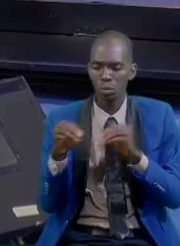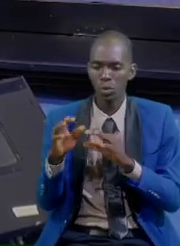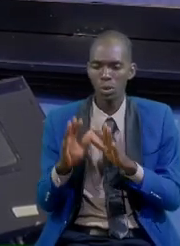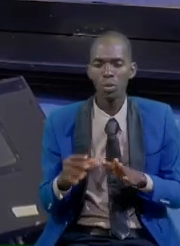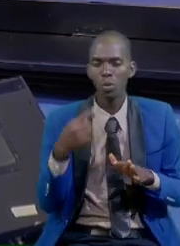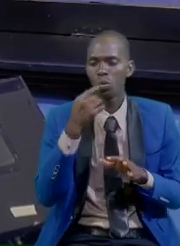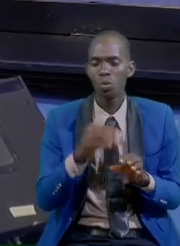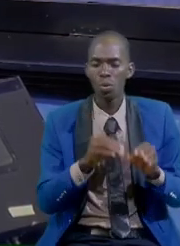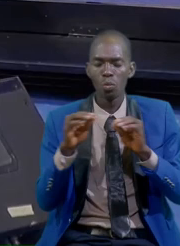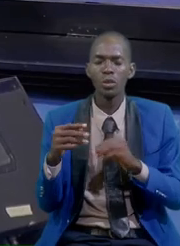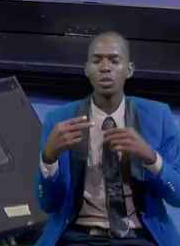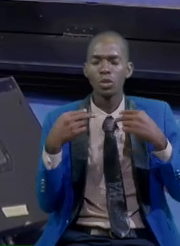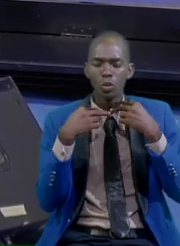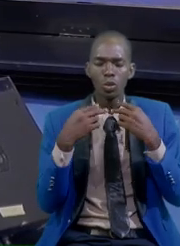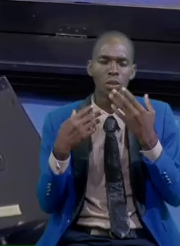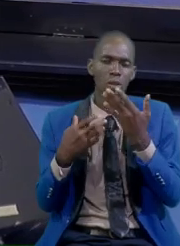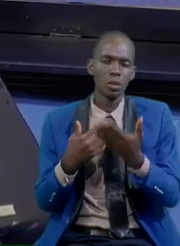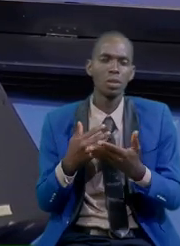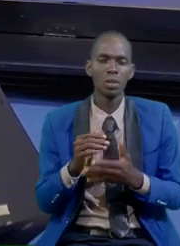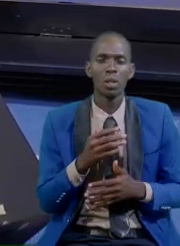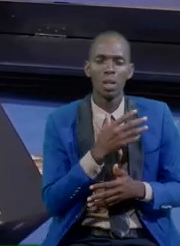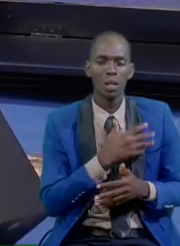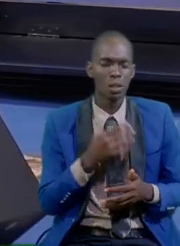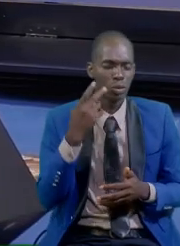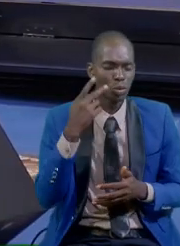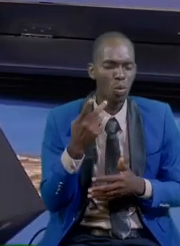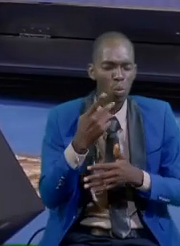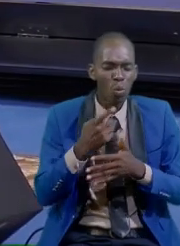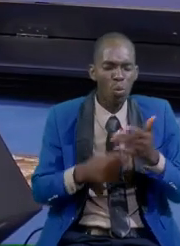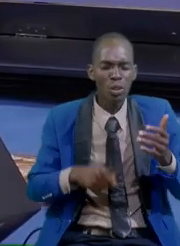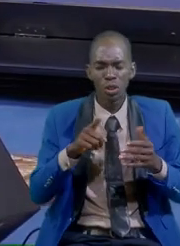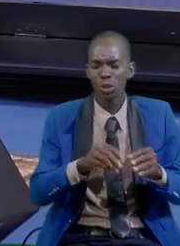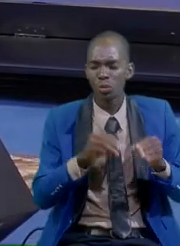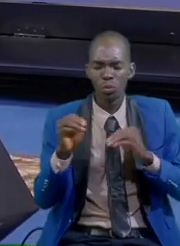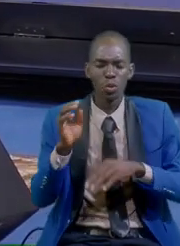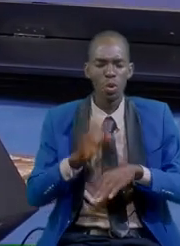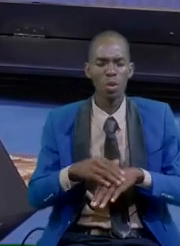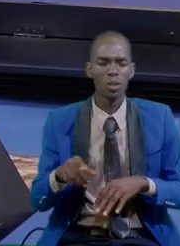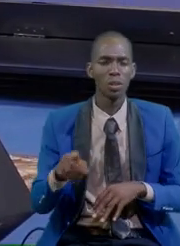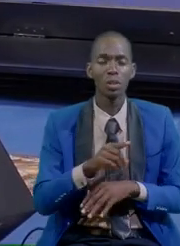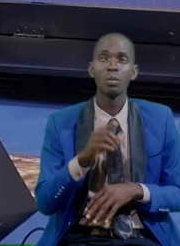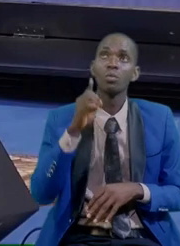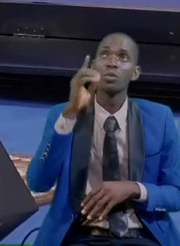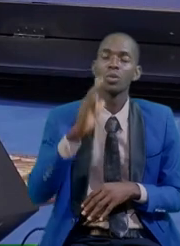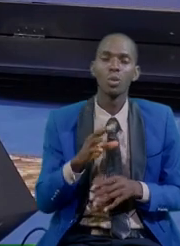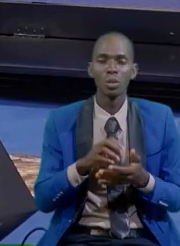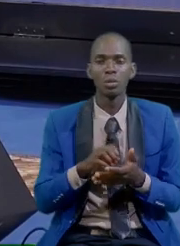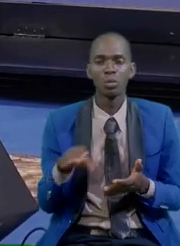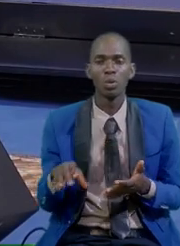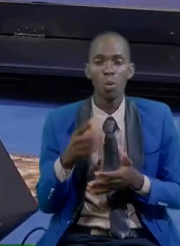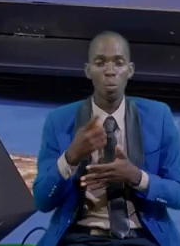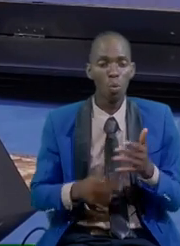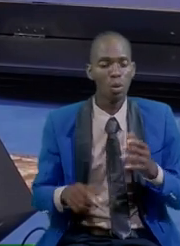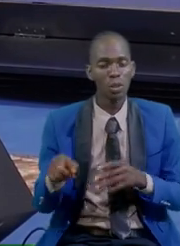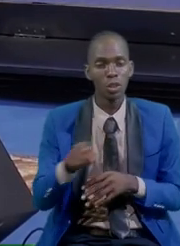there, he saw what he put on them, God removed. What he put on you, God